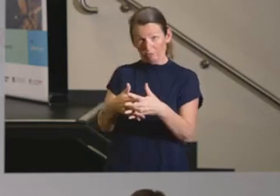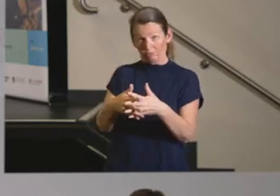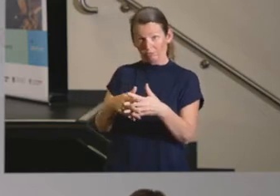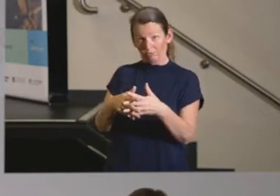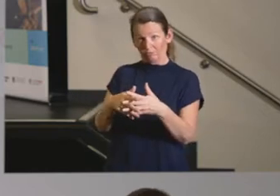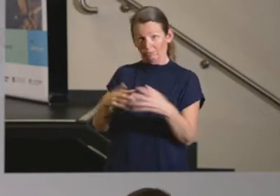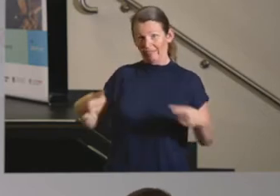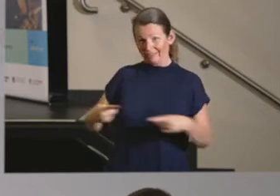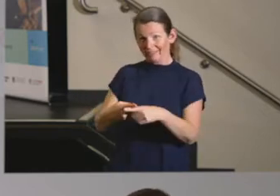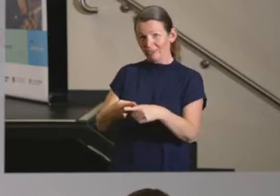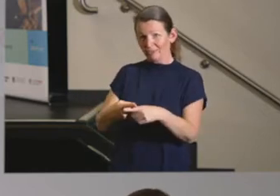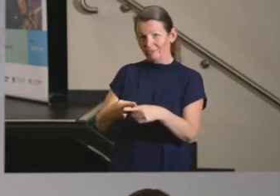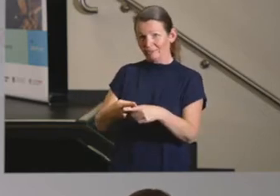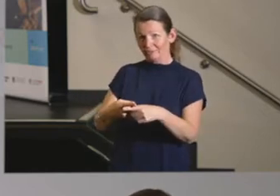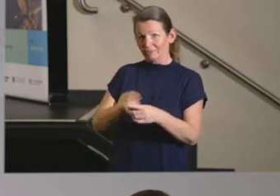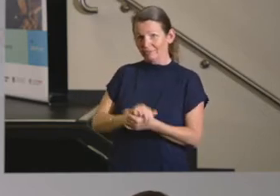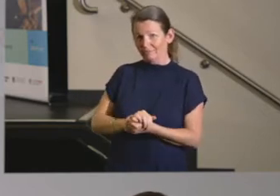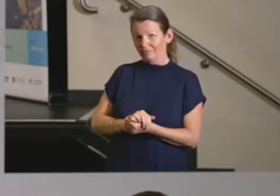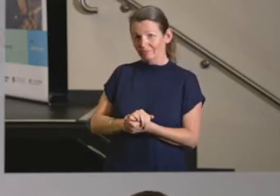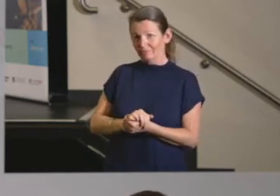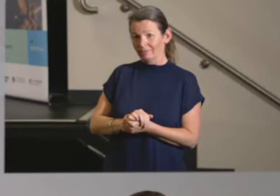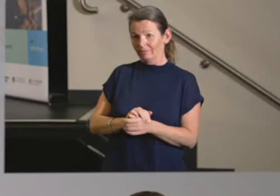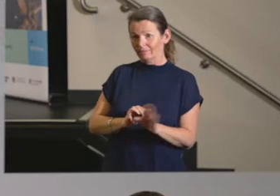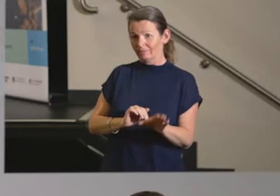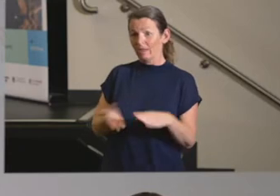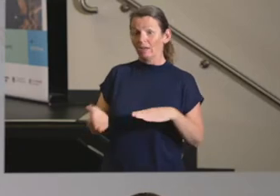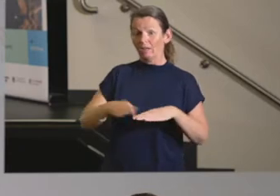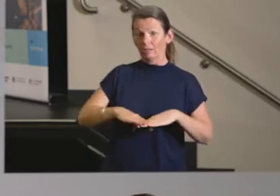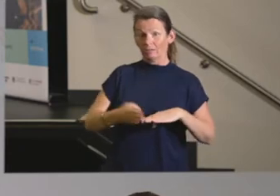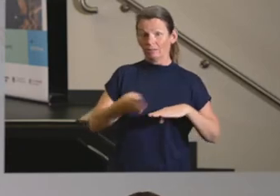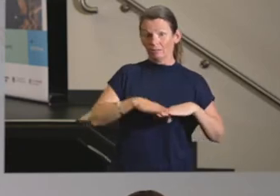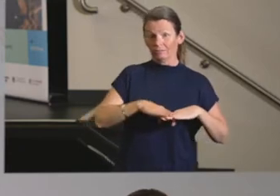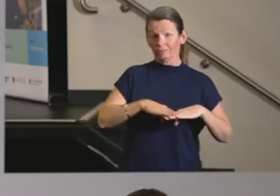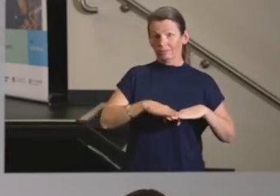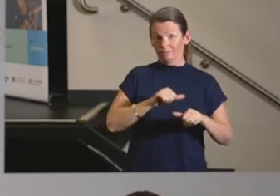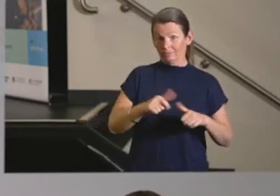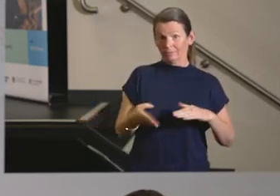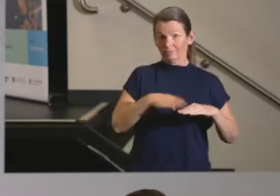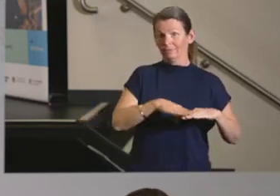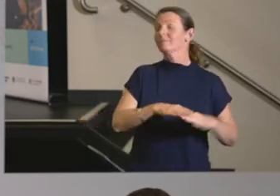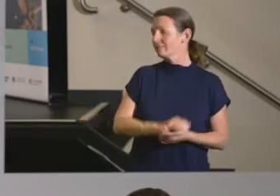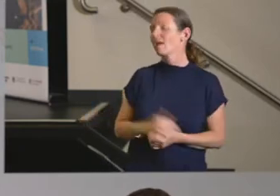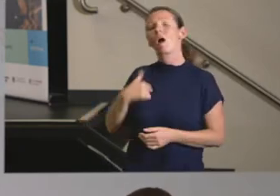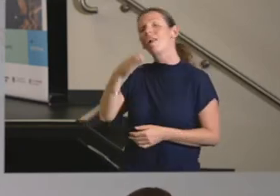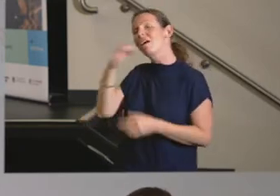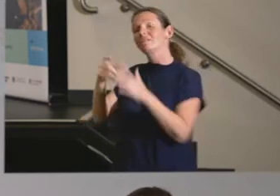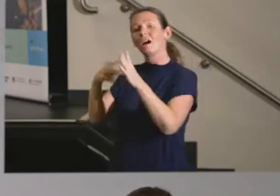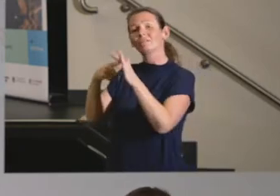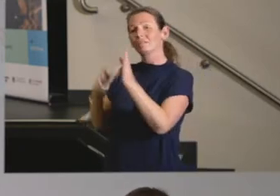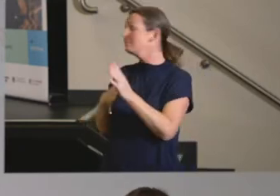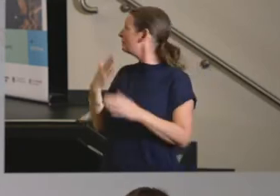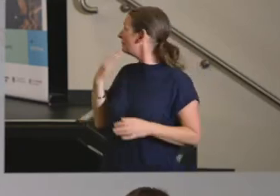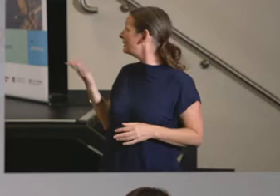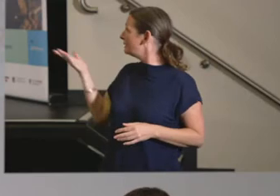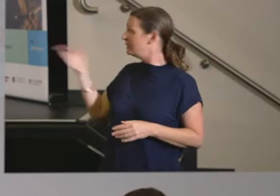meaning and role in what we're trying to achieve. And maybe I'll try and turn to invite Adam to reflect on that